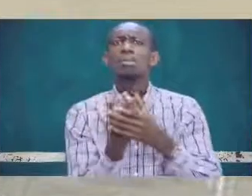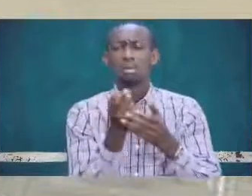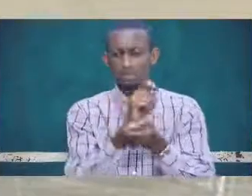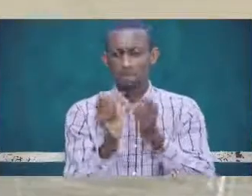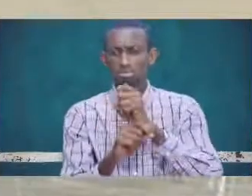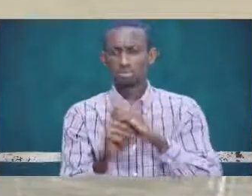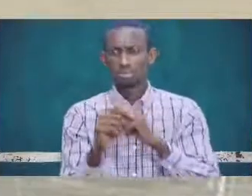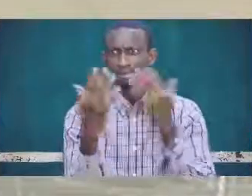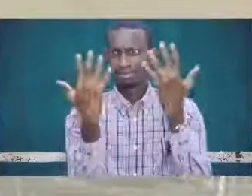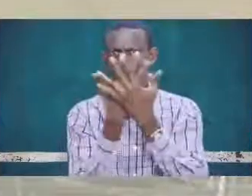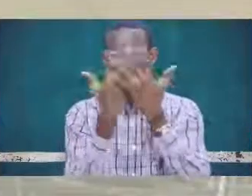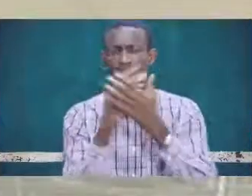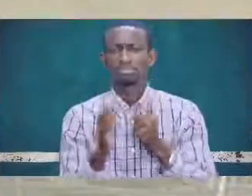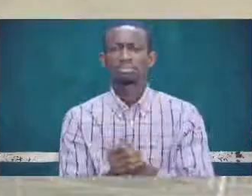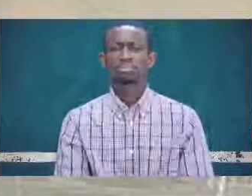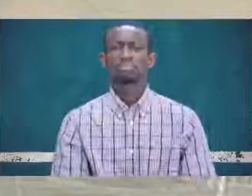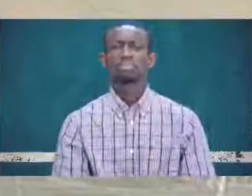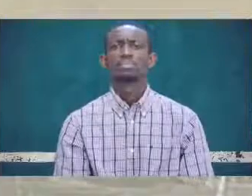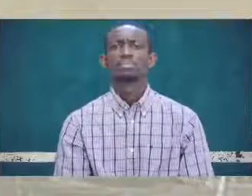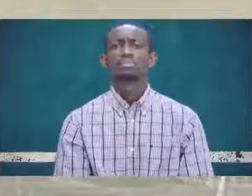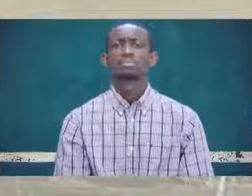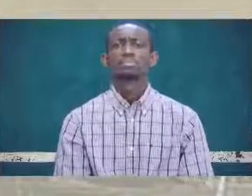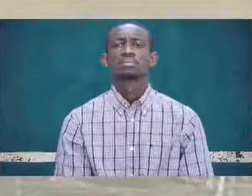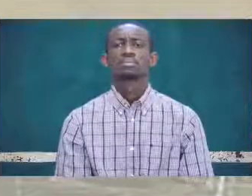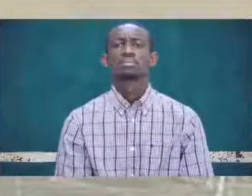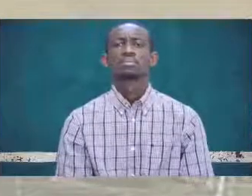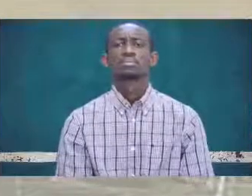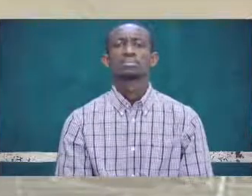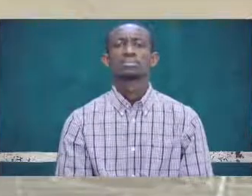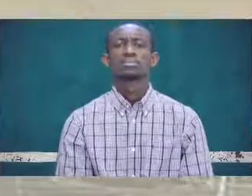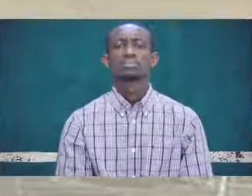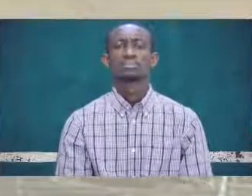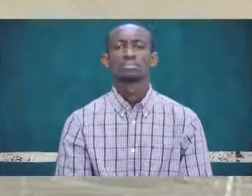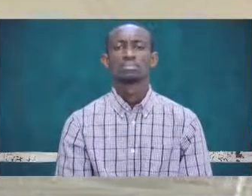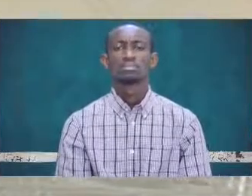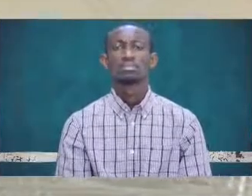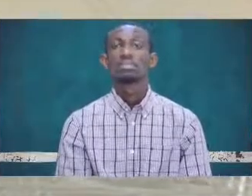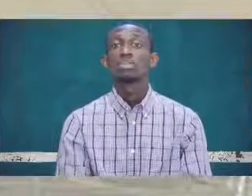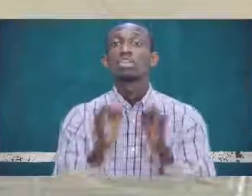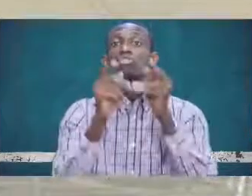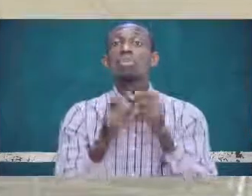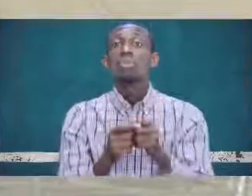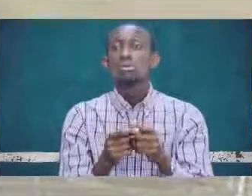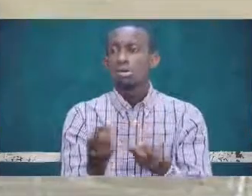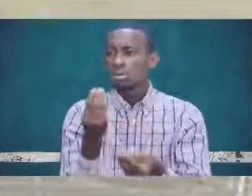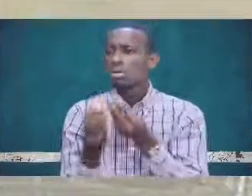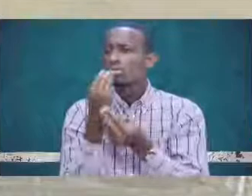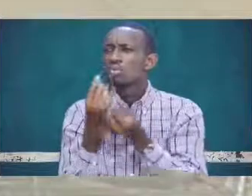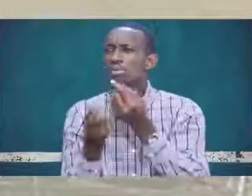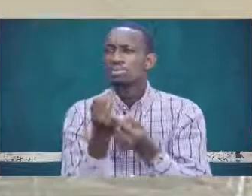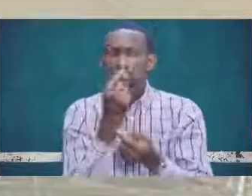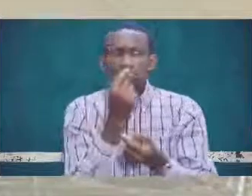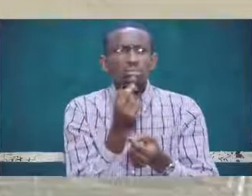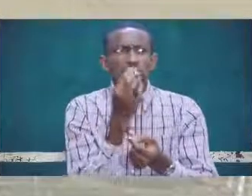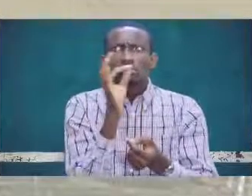ducts. All right. So we're talking about, I said, produce these once you smell a food or once gastrin is